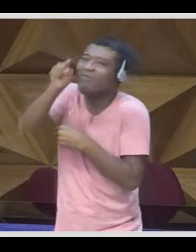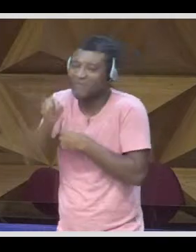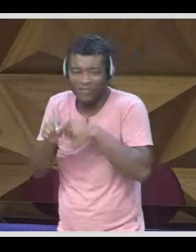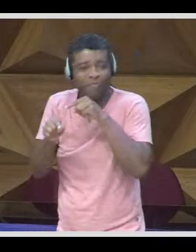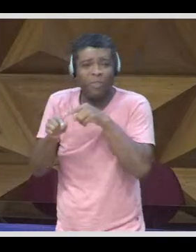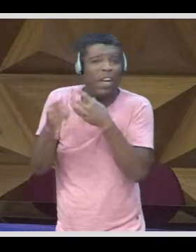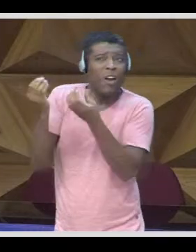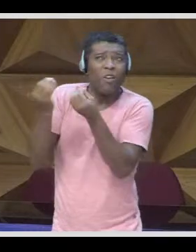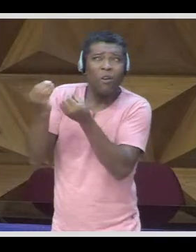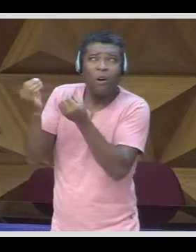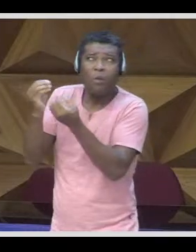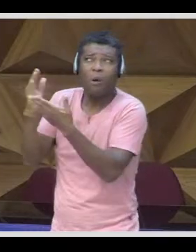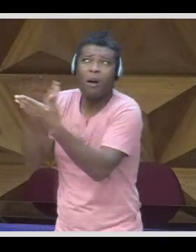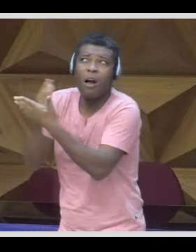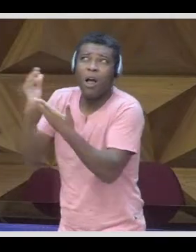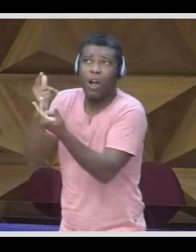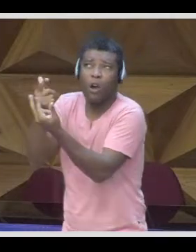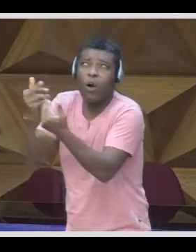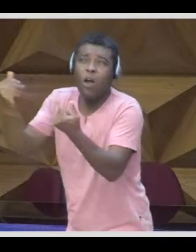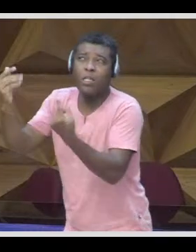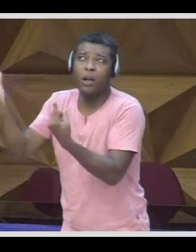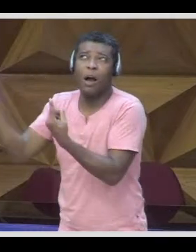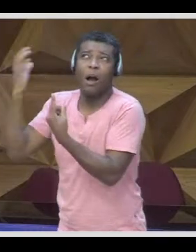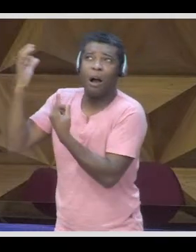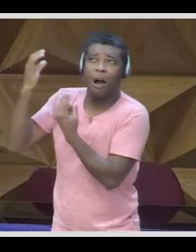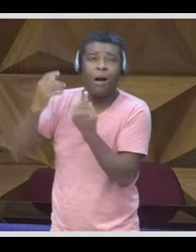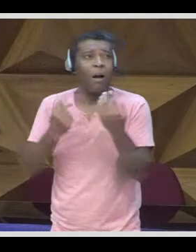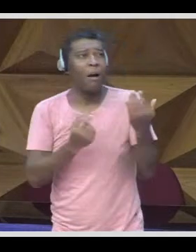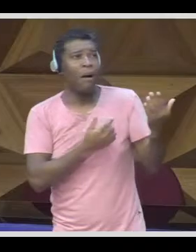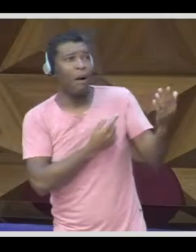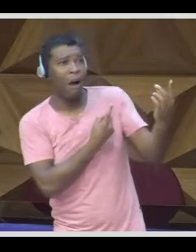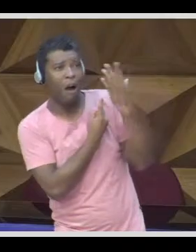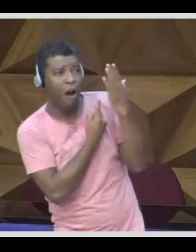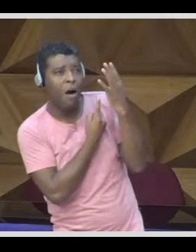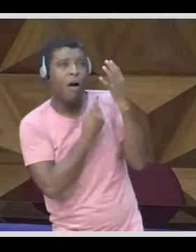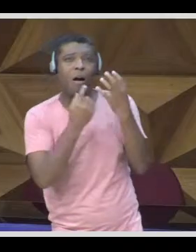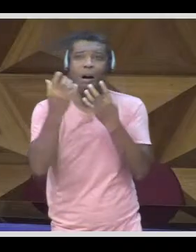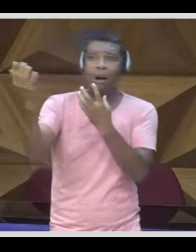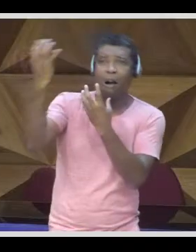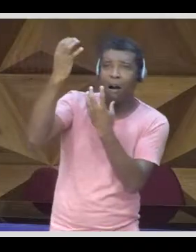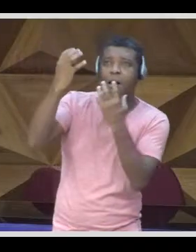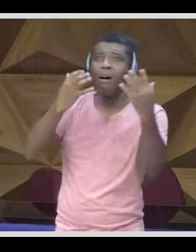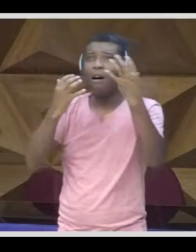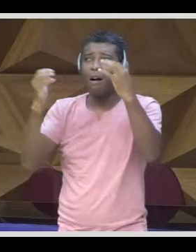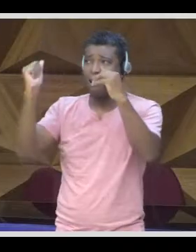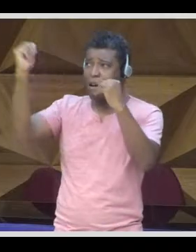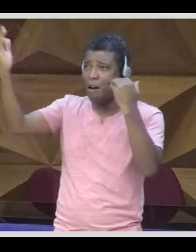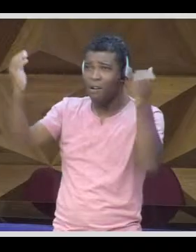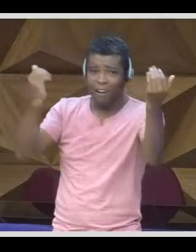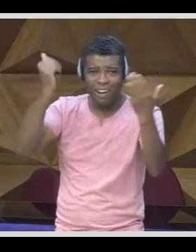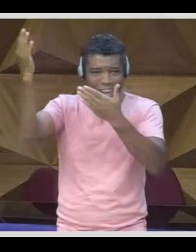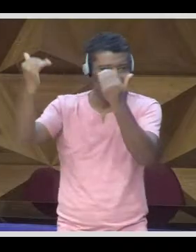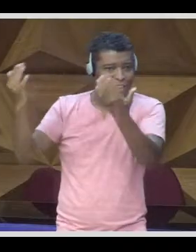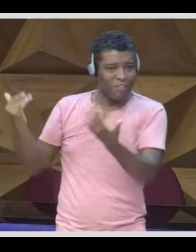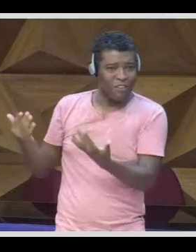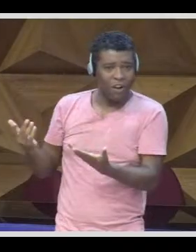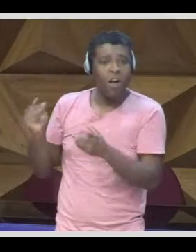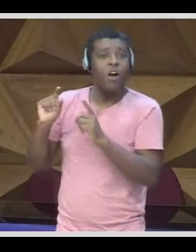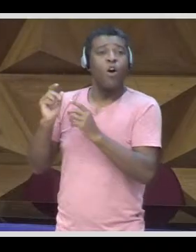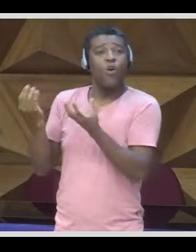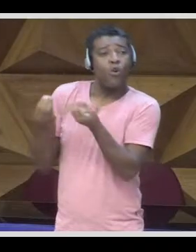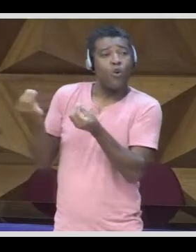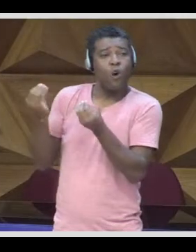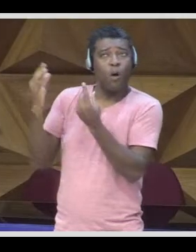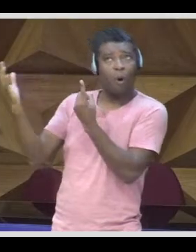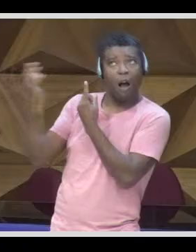causes a pleasure or triggers your curiosity in your brain. The idea is that the brain is running a